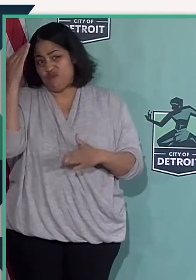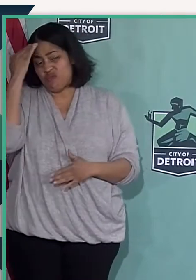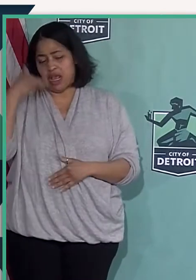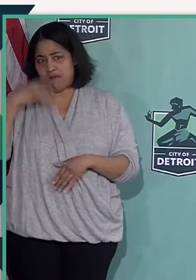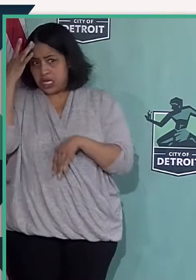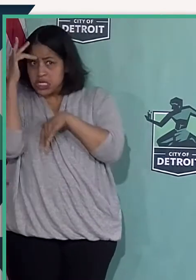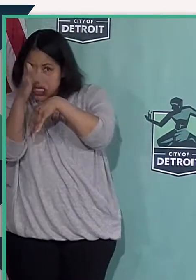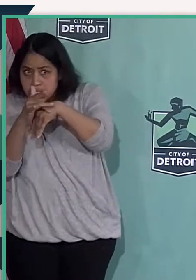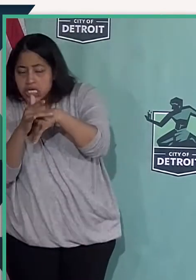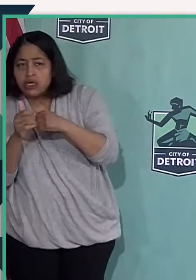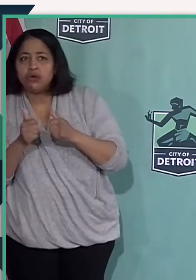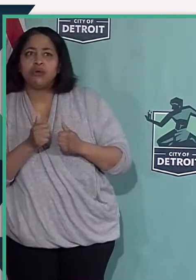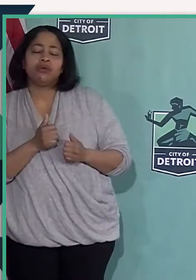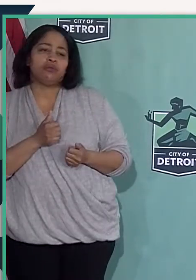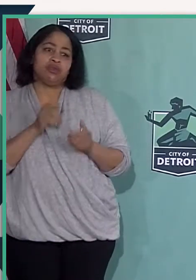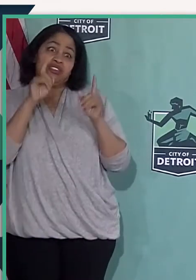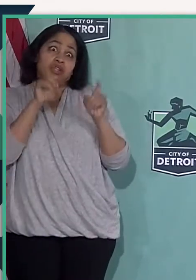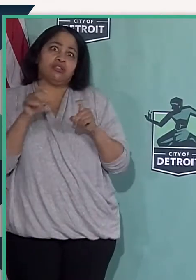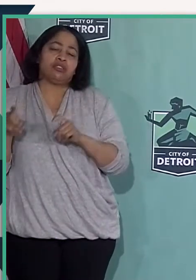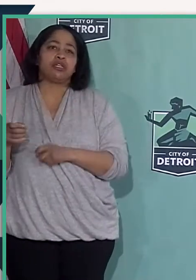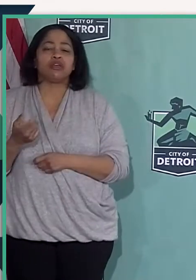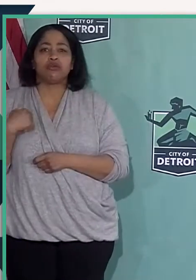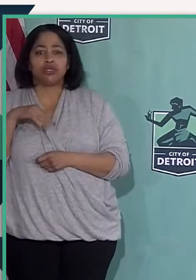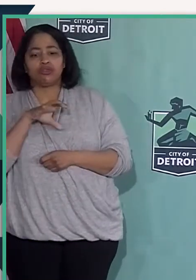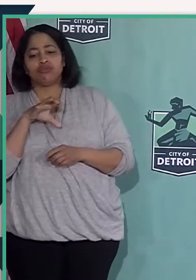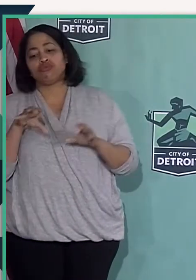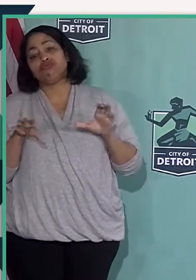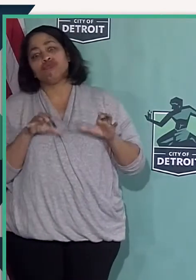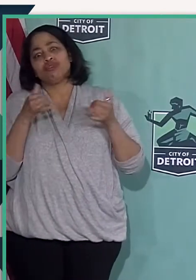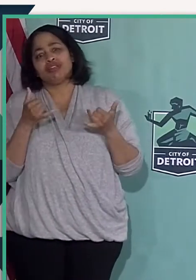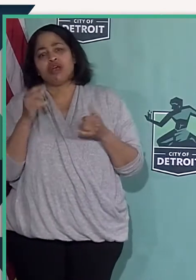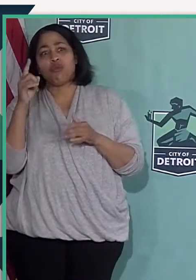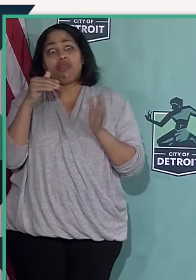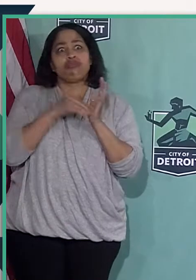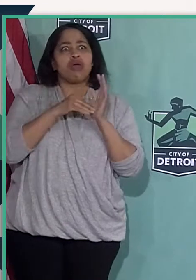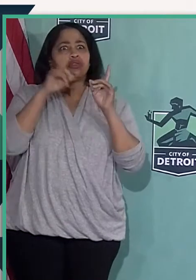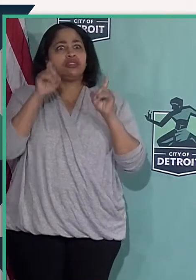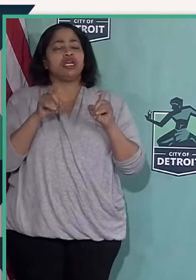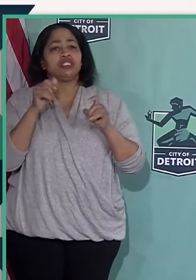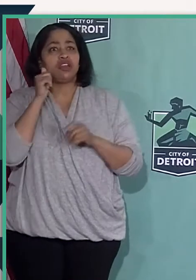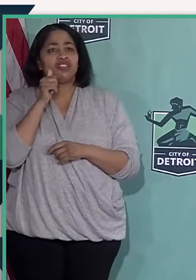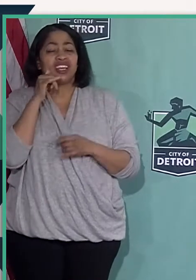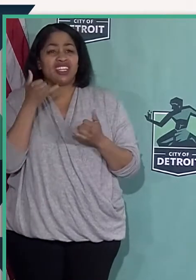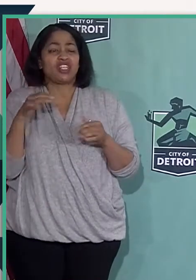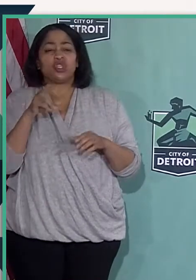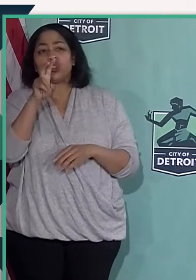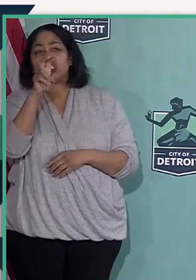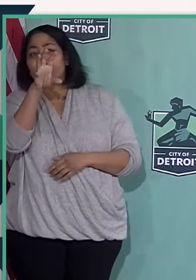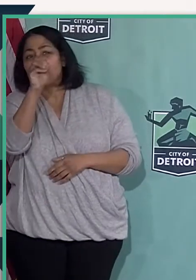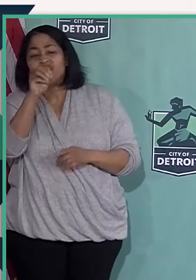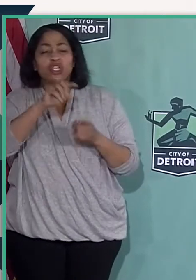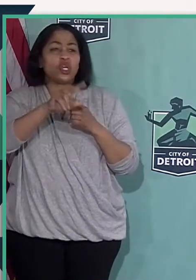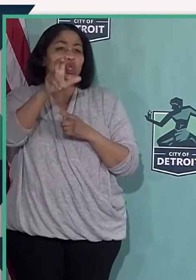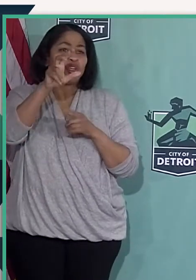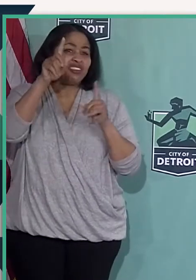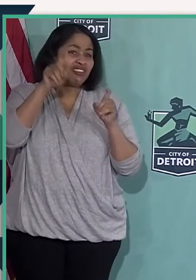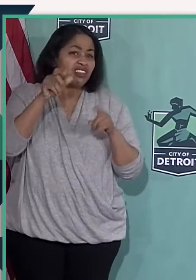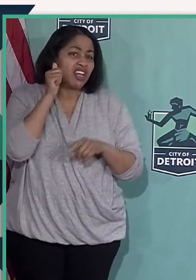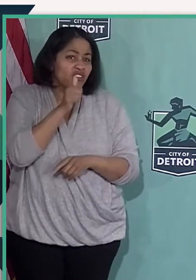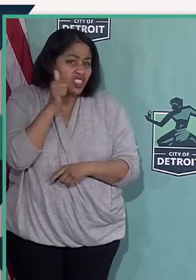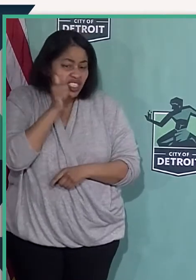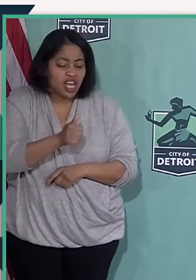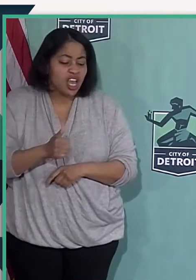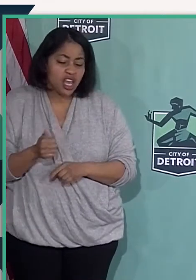with it, and we're doing 1,000 tests a day at the fairgrounds, but we're doing 250 to 300 tests a